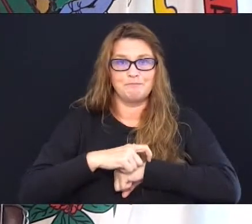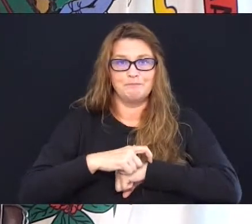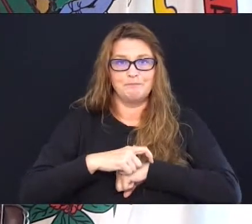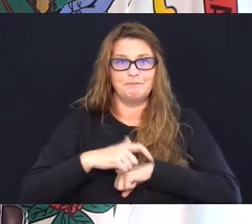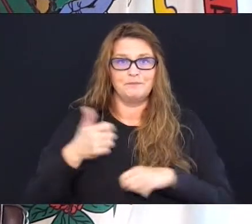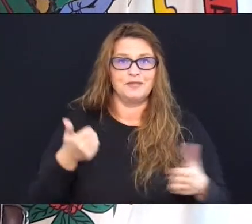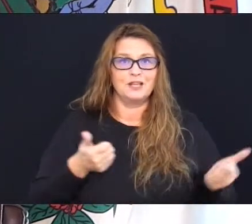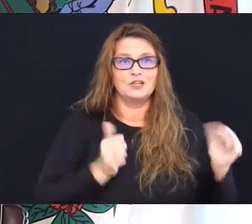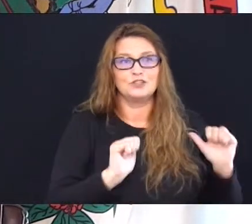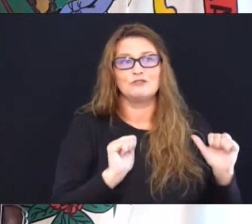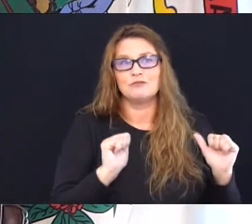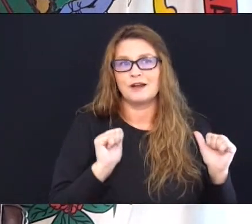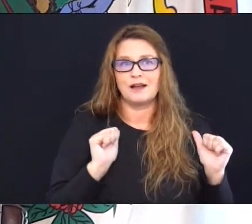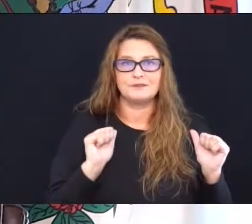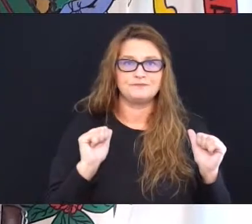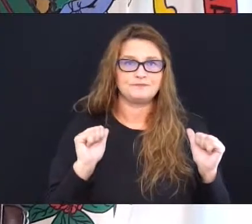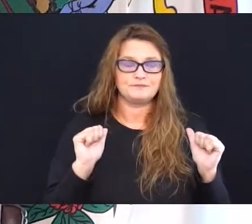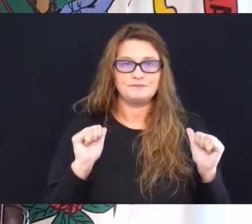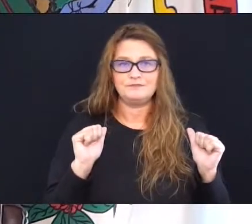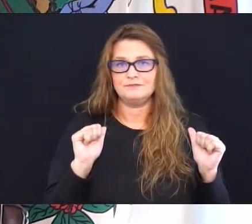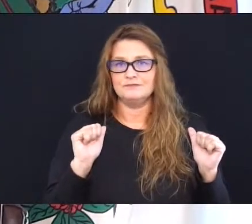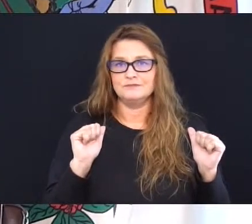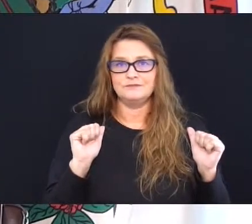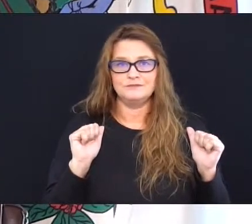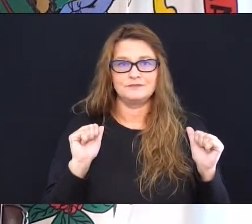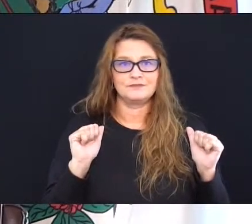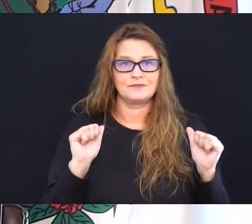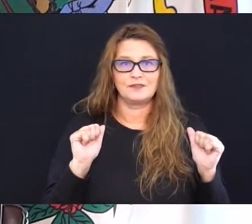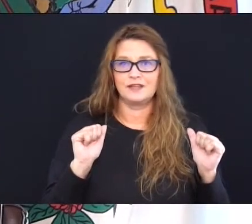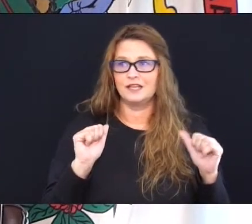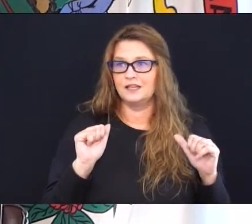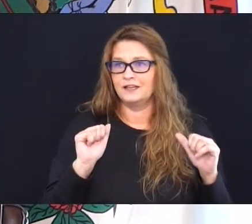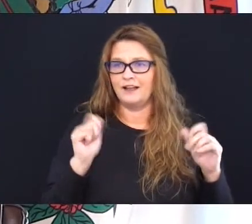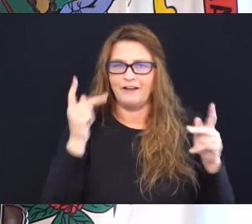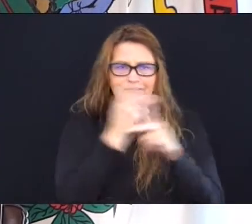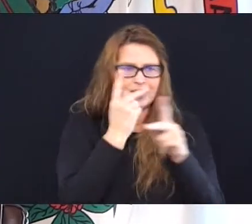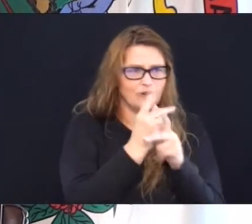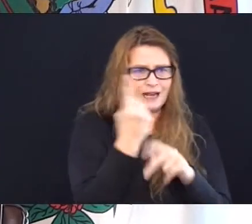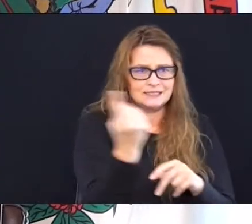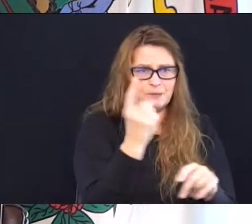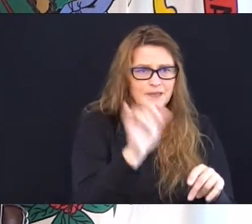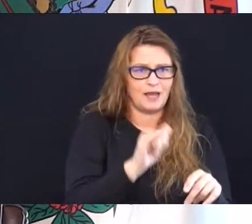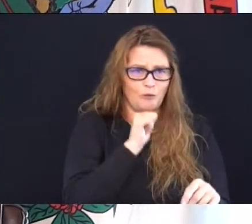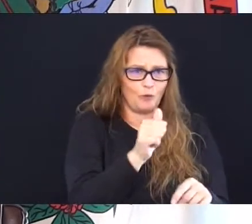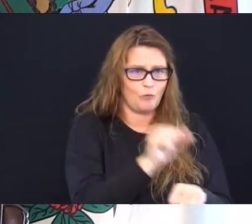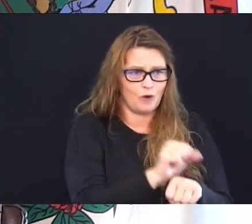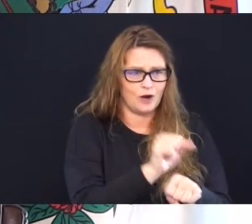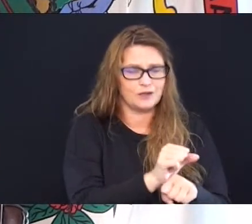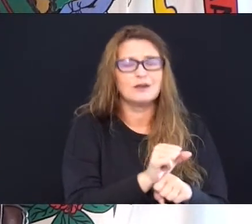try to, jam a round peg into a square hole and everything. Now we got some time,